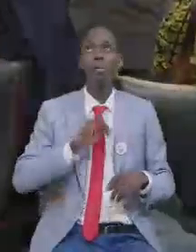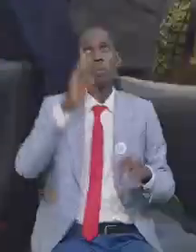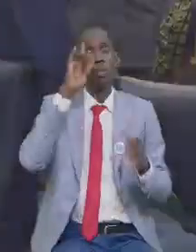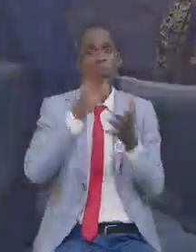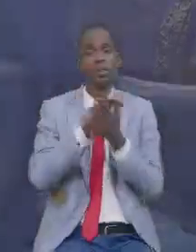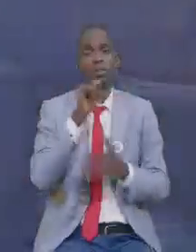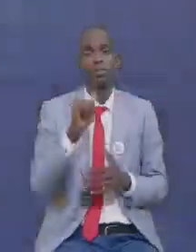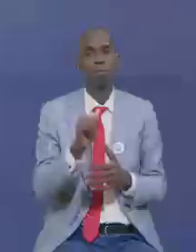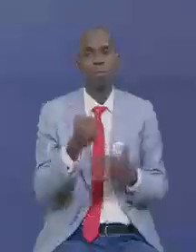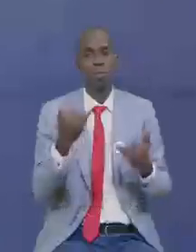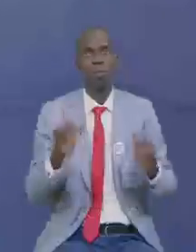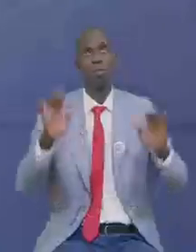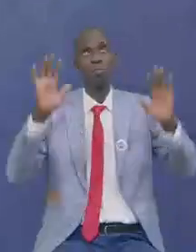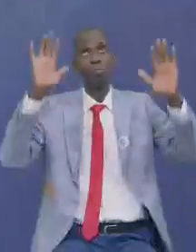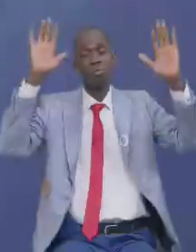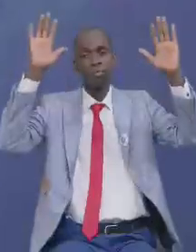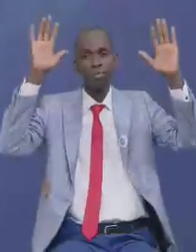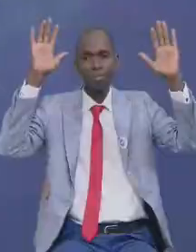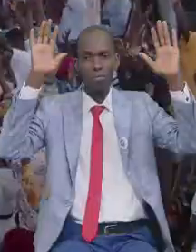Raise up that hand.